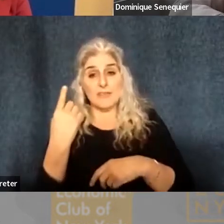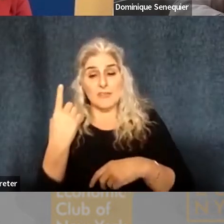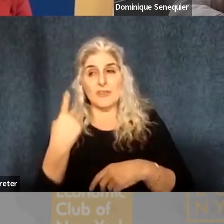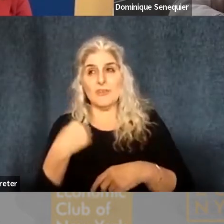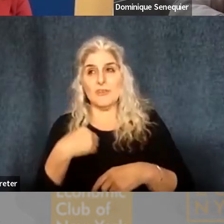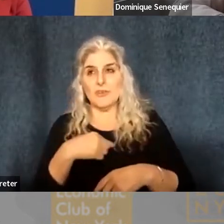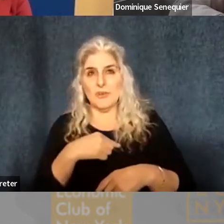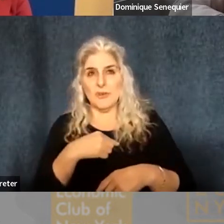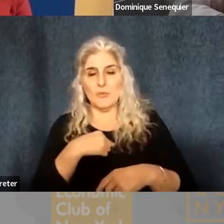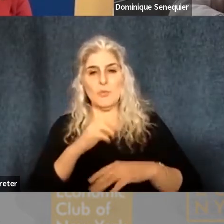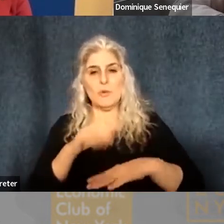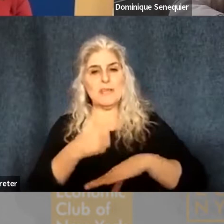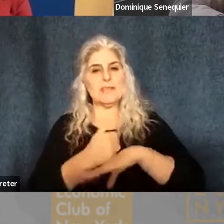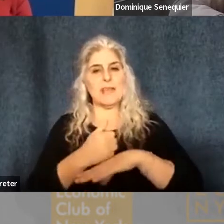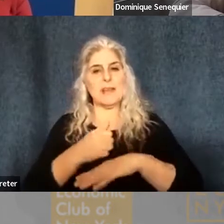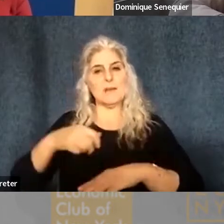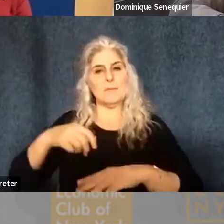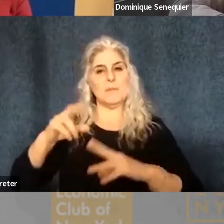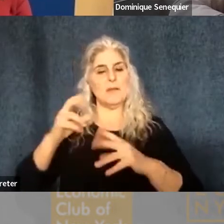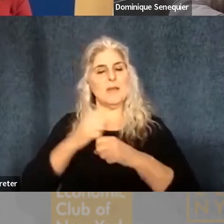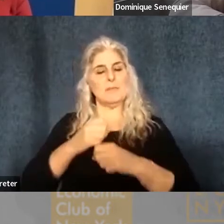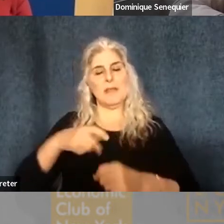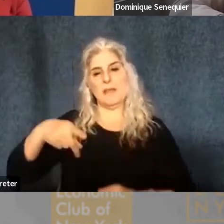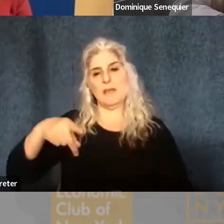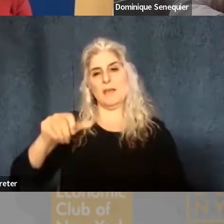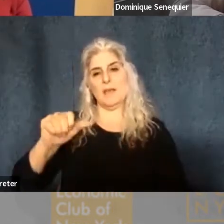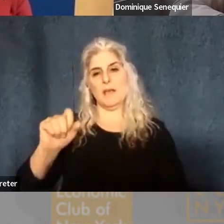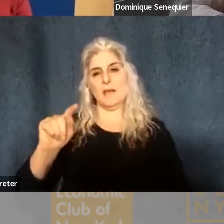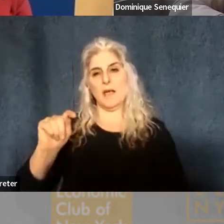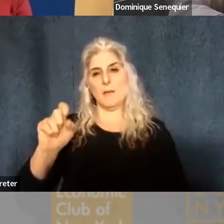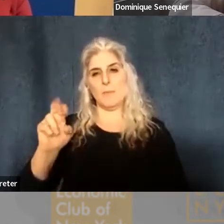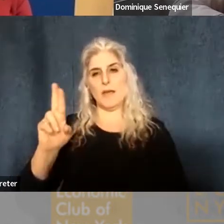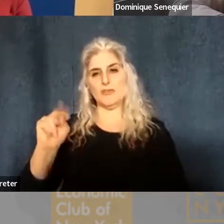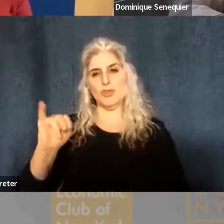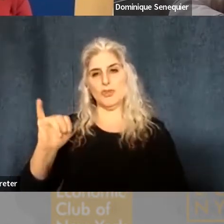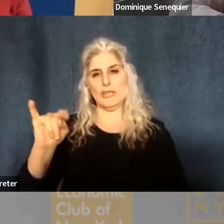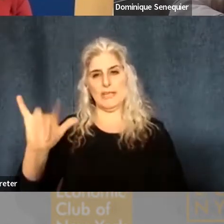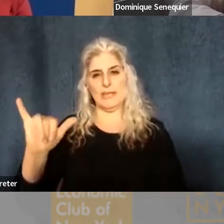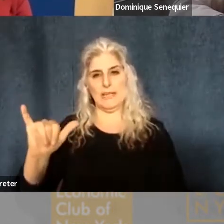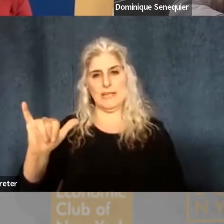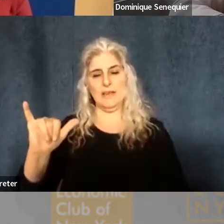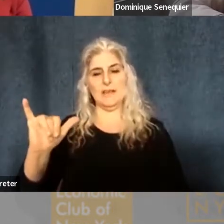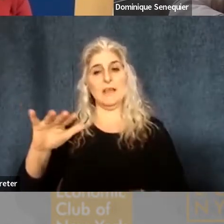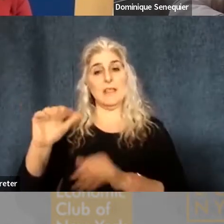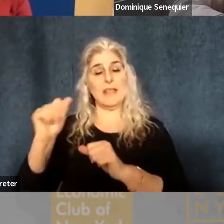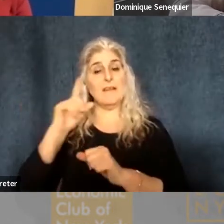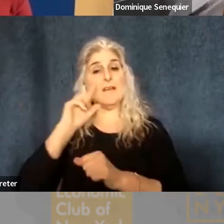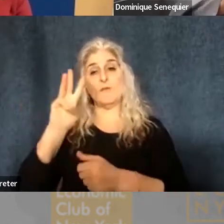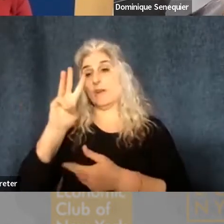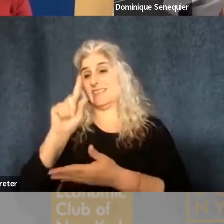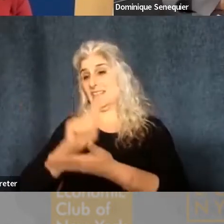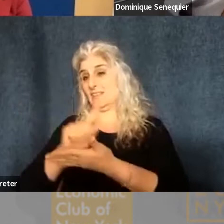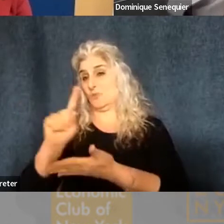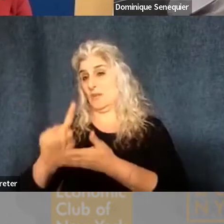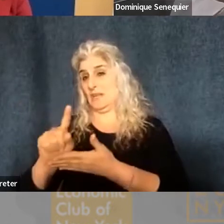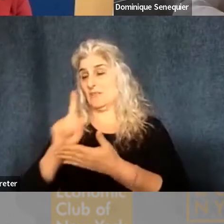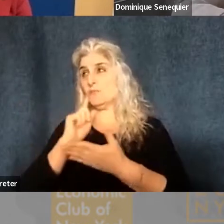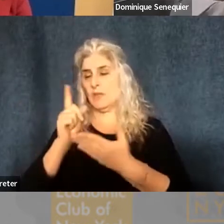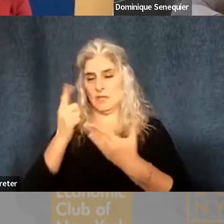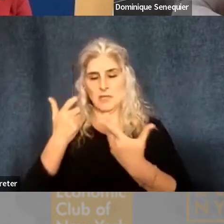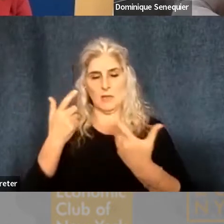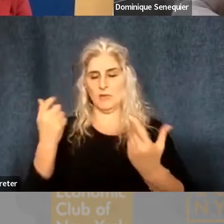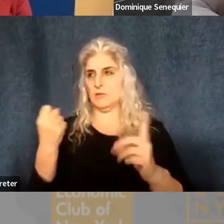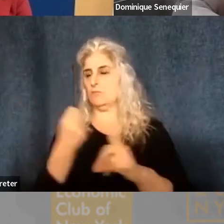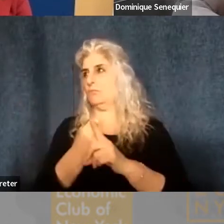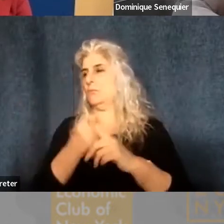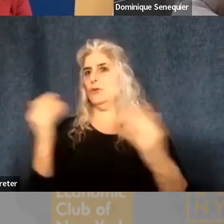have a paternity leave of 6 weeks, which was a revolution in Japan and in some other countries. So we had